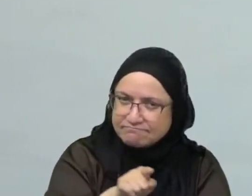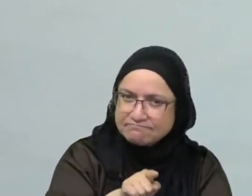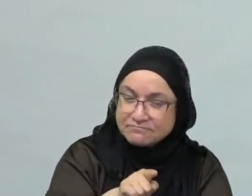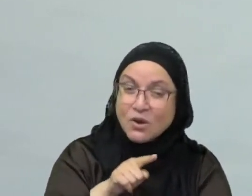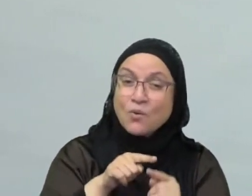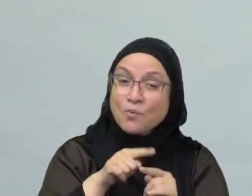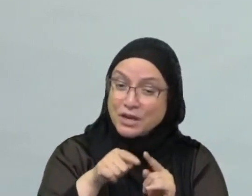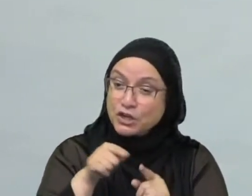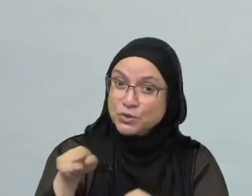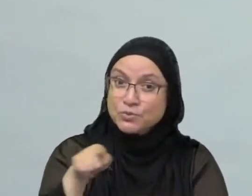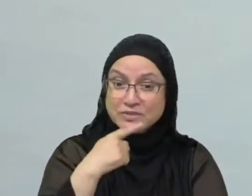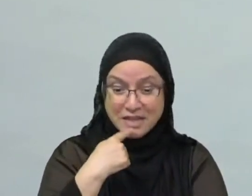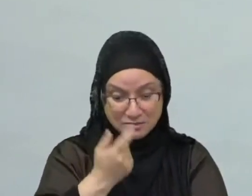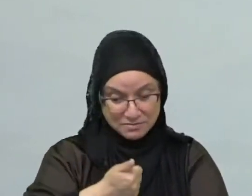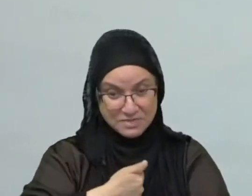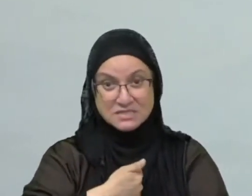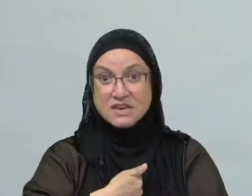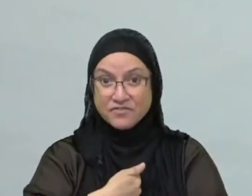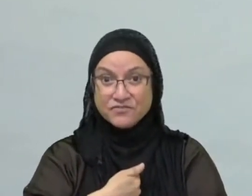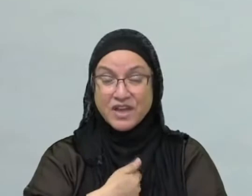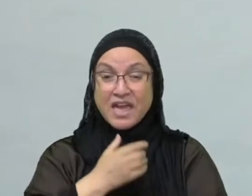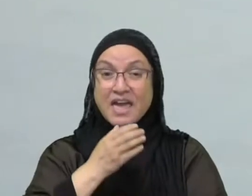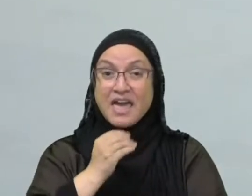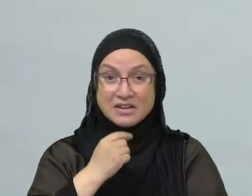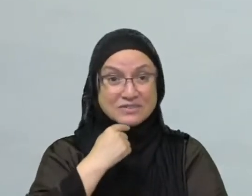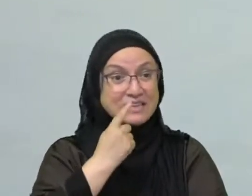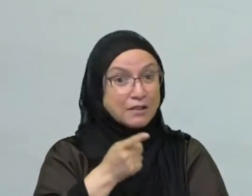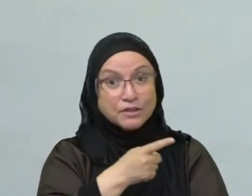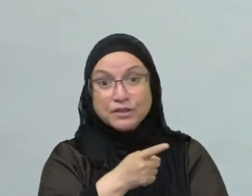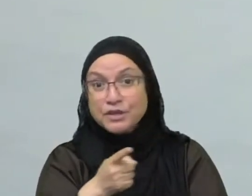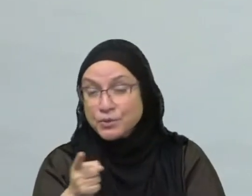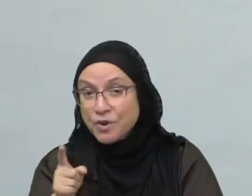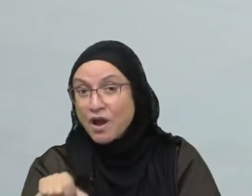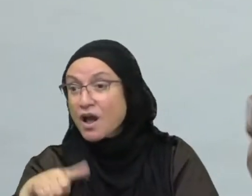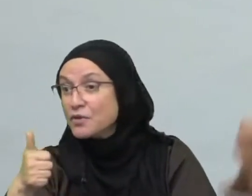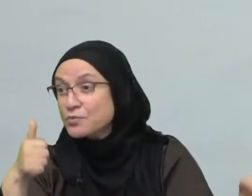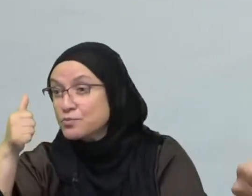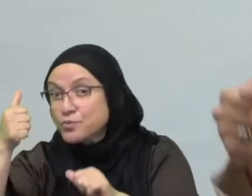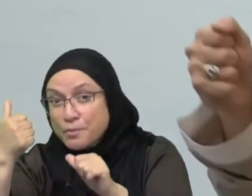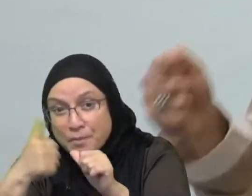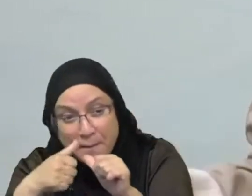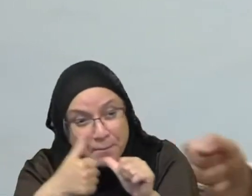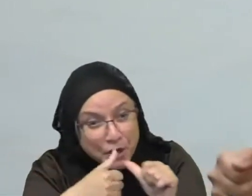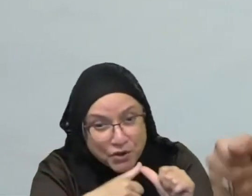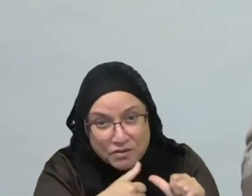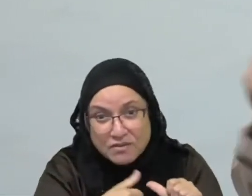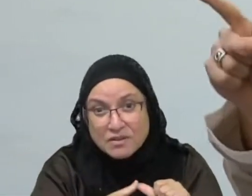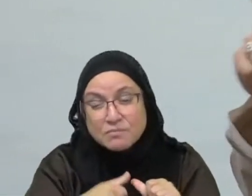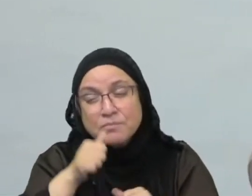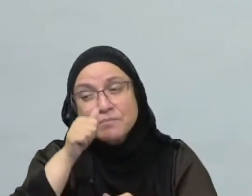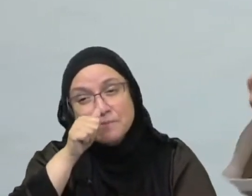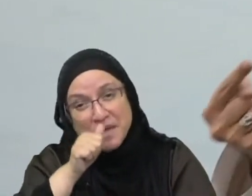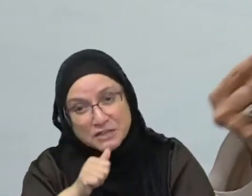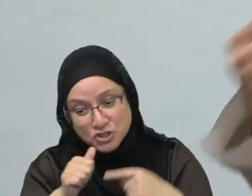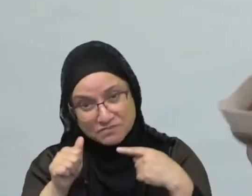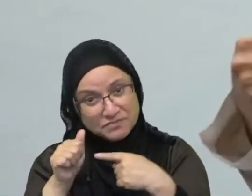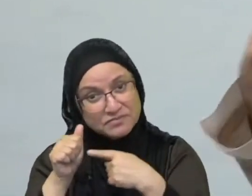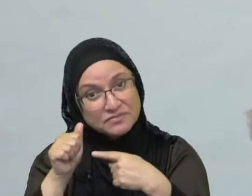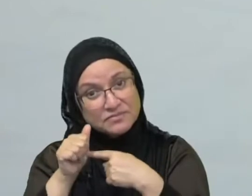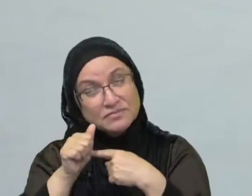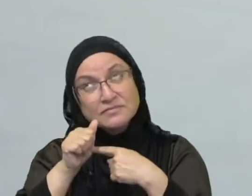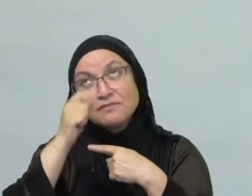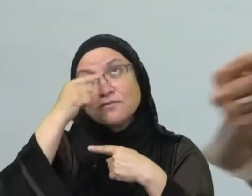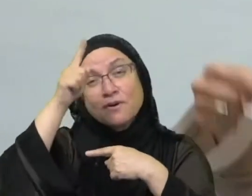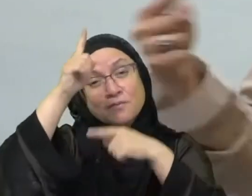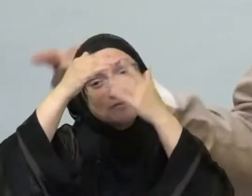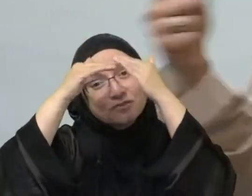remind about paradise, to remind about Jannah. And to be certain in Jannah, not to feel like it's